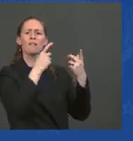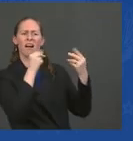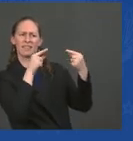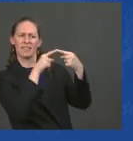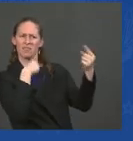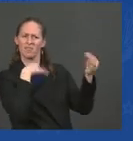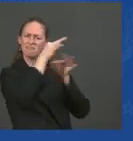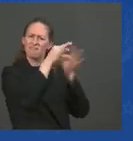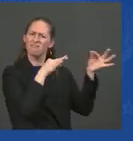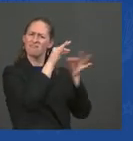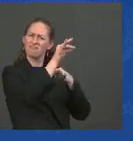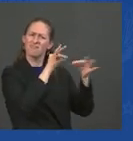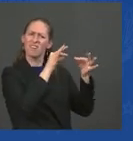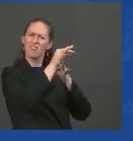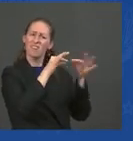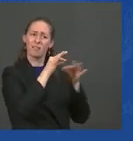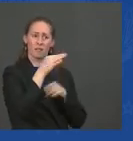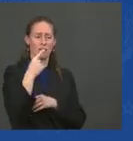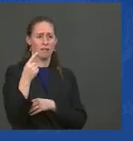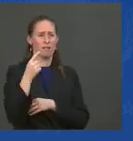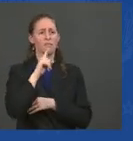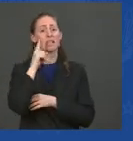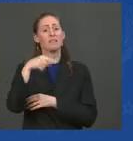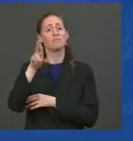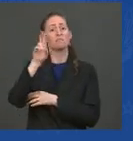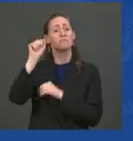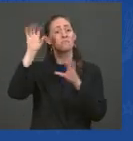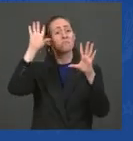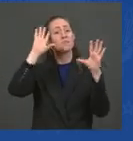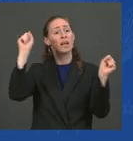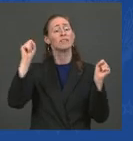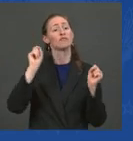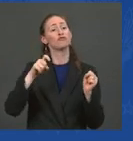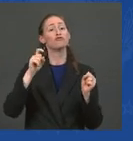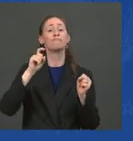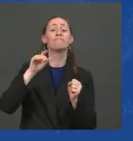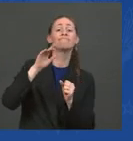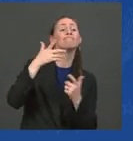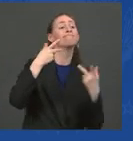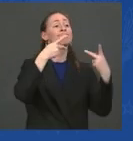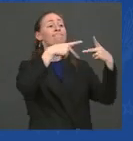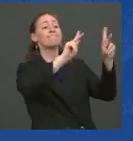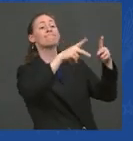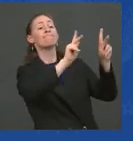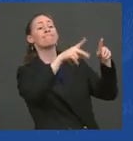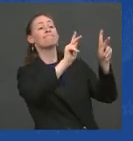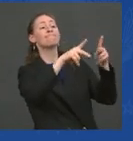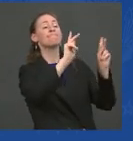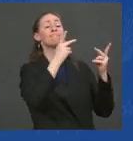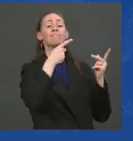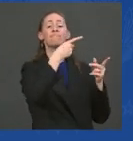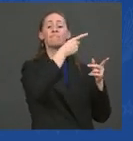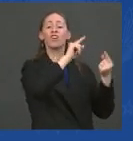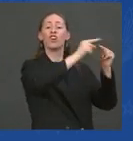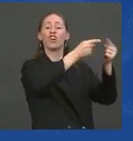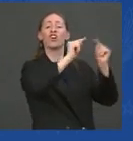that no U.S. president should stand by when human rights are under attack and maintain their